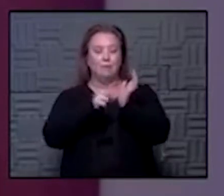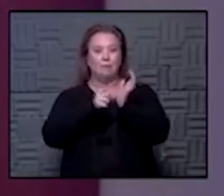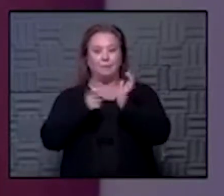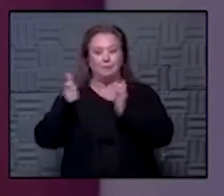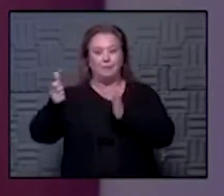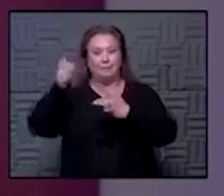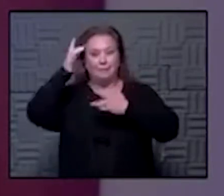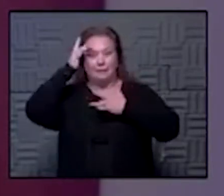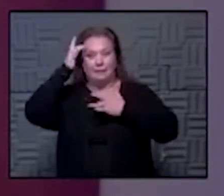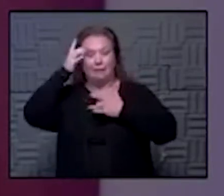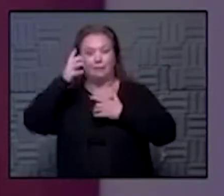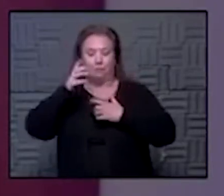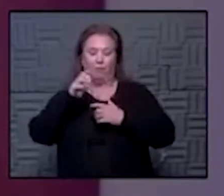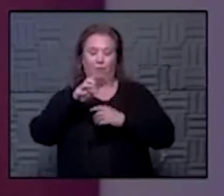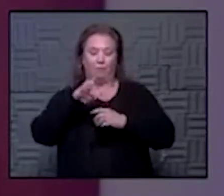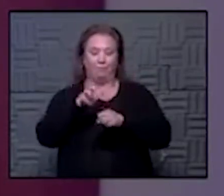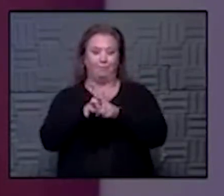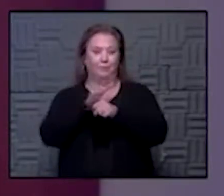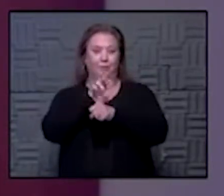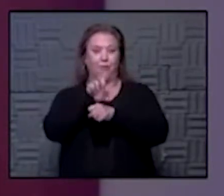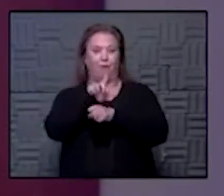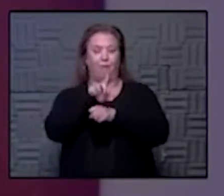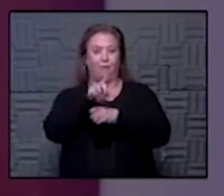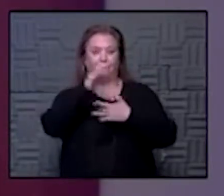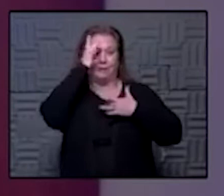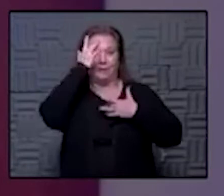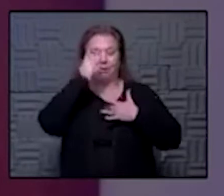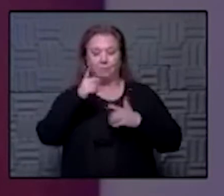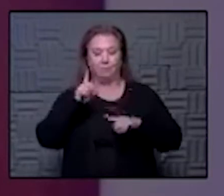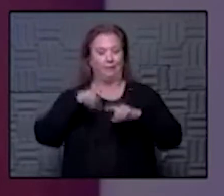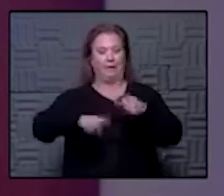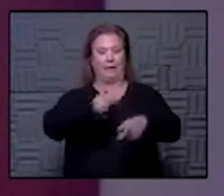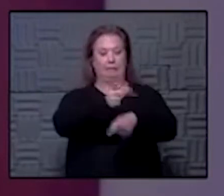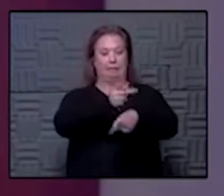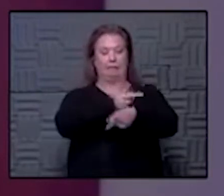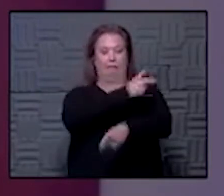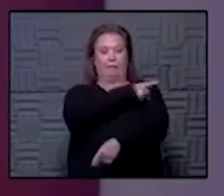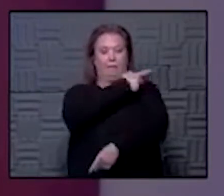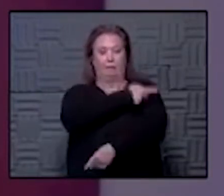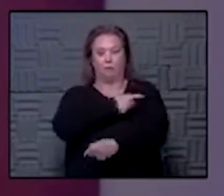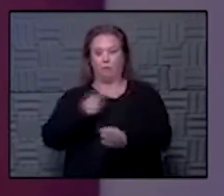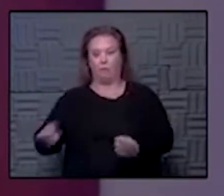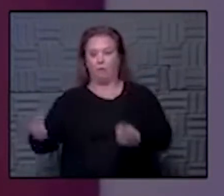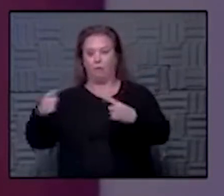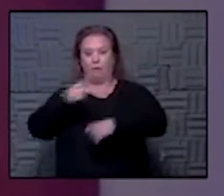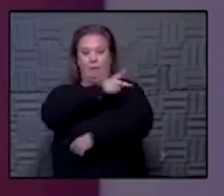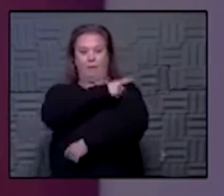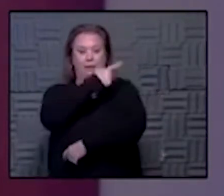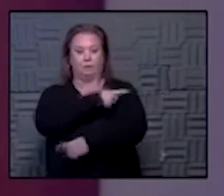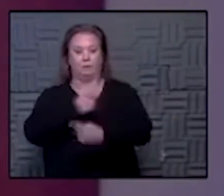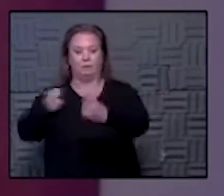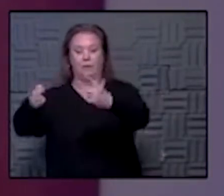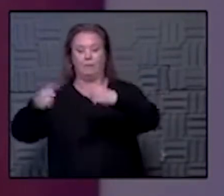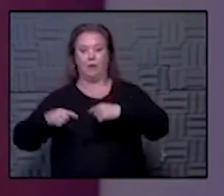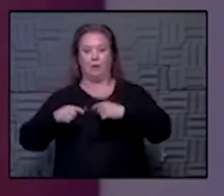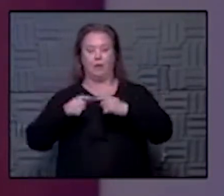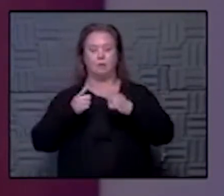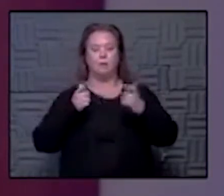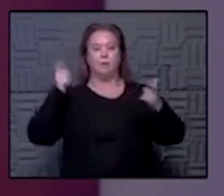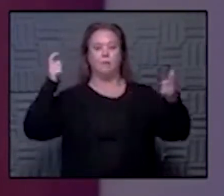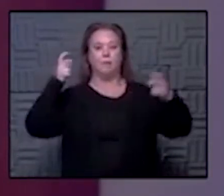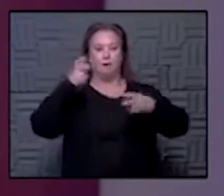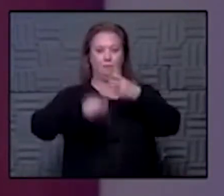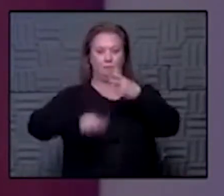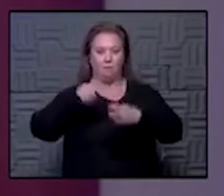And, as a result, we can't take care of all the patients. And when we have these waves, it's a big problem. So I think it's very important that they are,